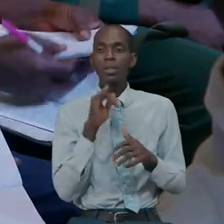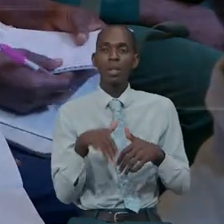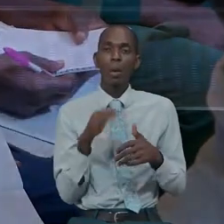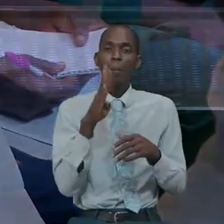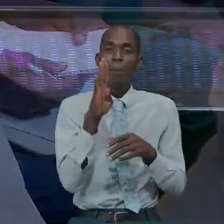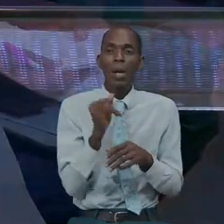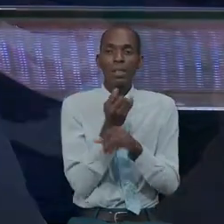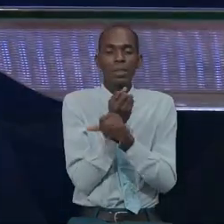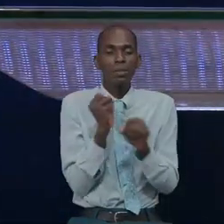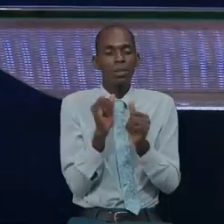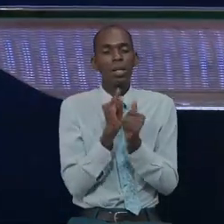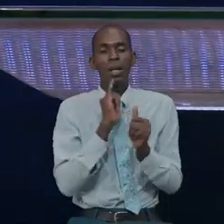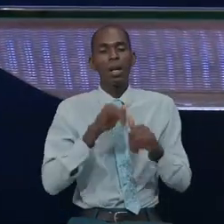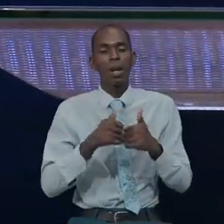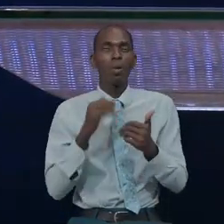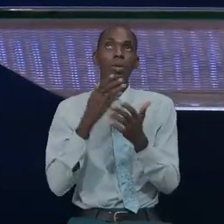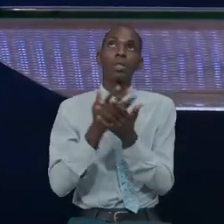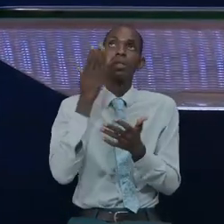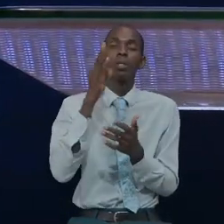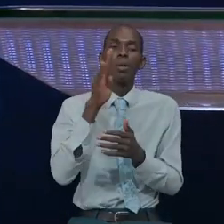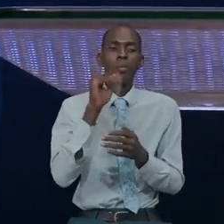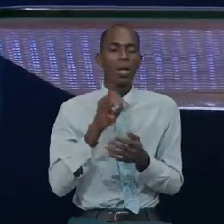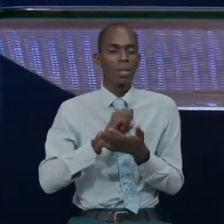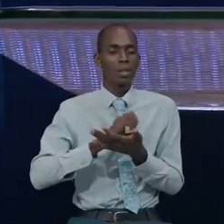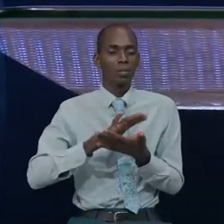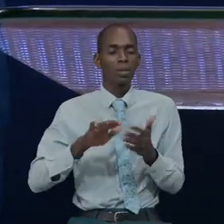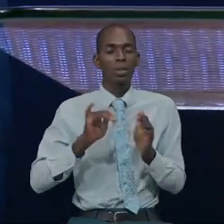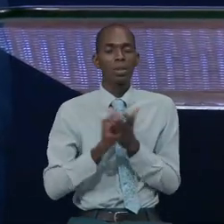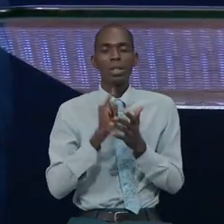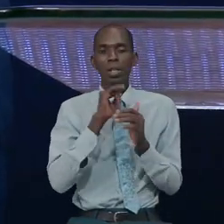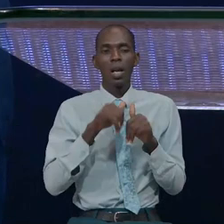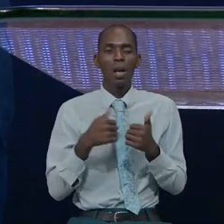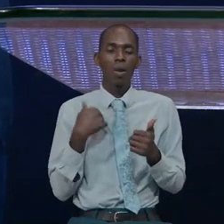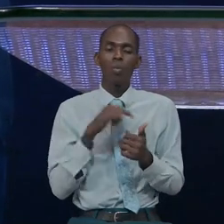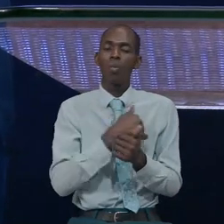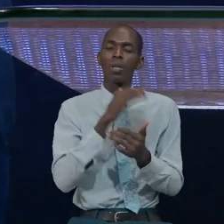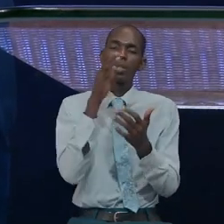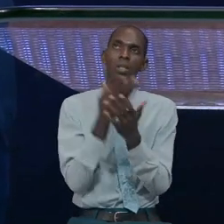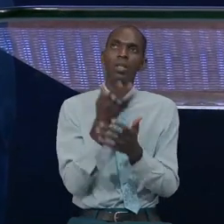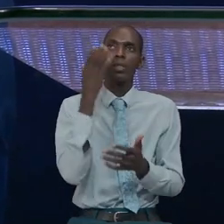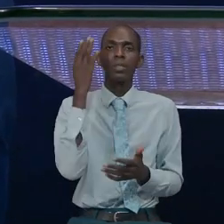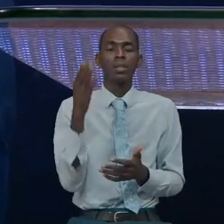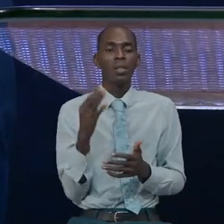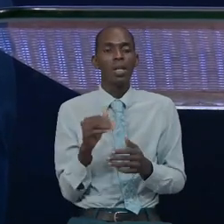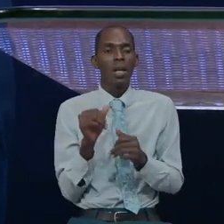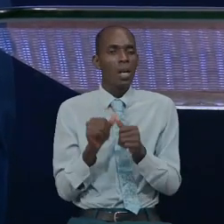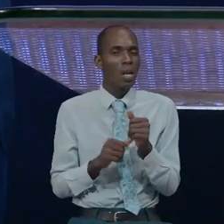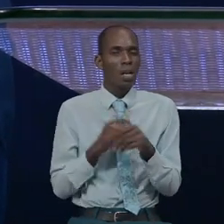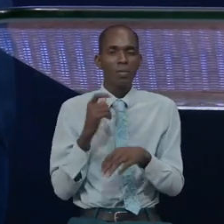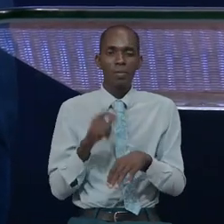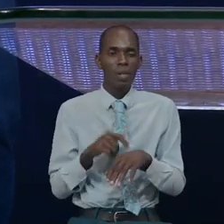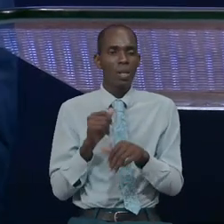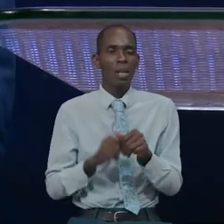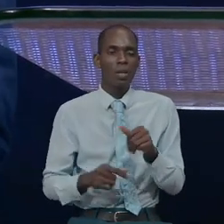By sanctification, that's how we reach there. By holiness, without which no man shall see the Lord. Every moment and every